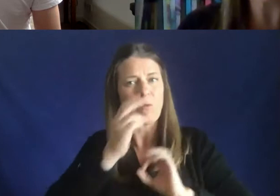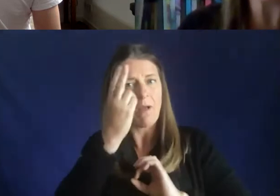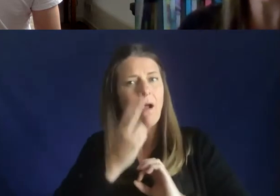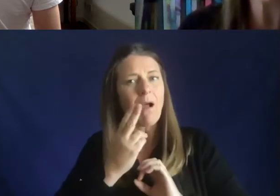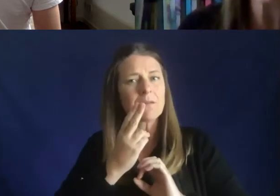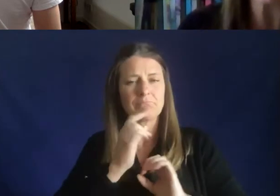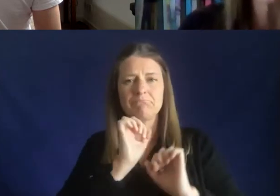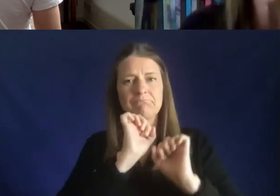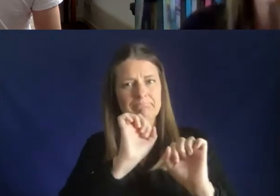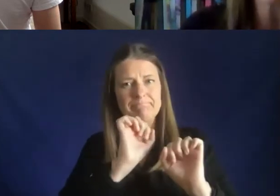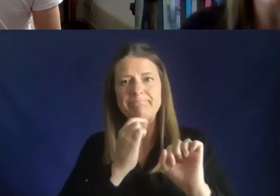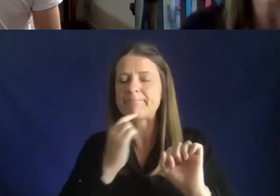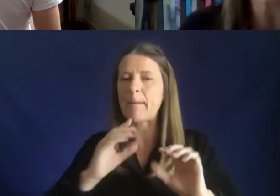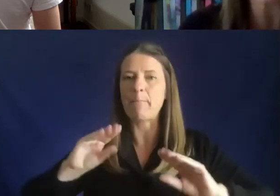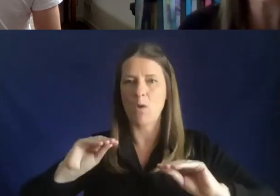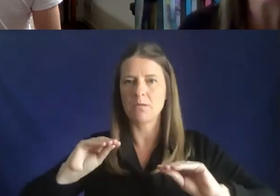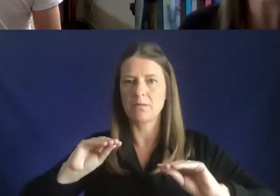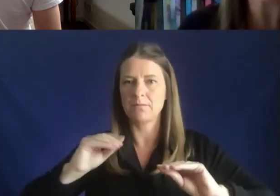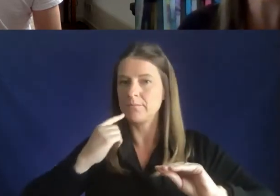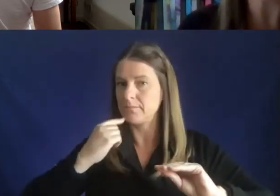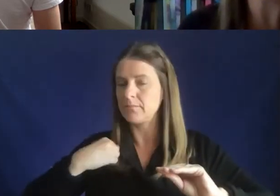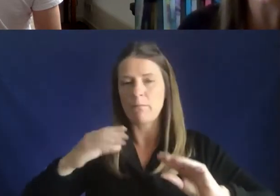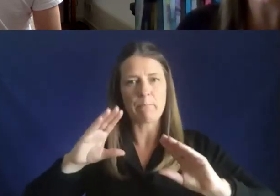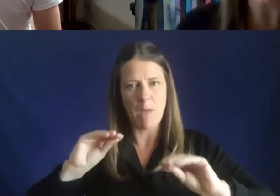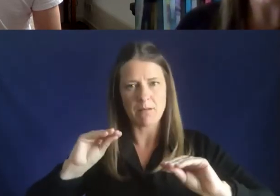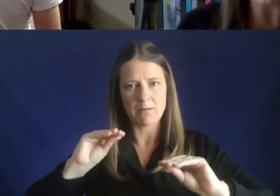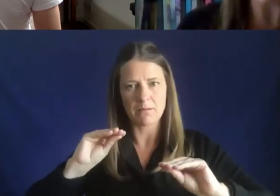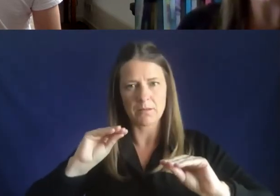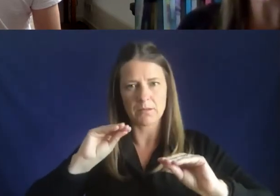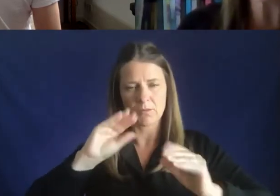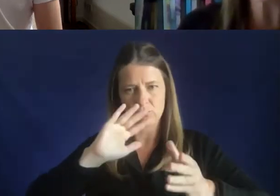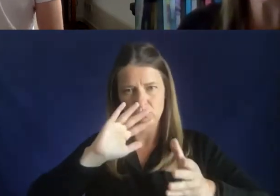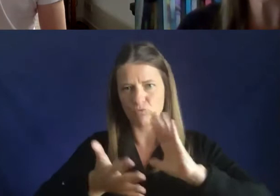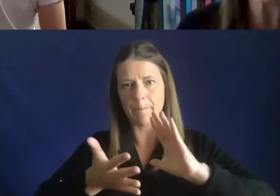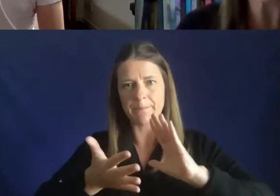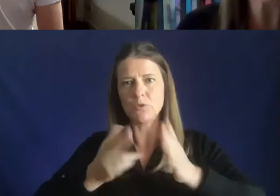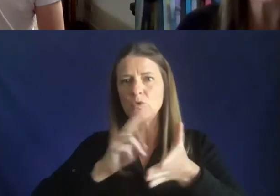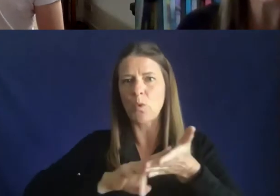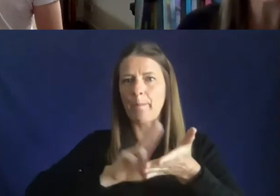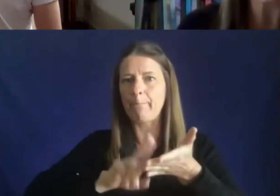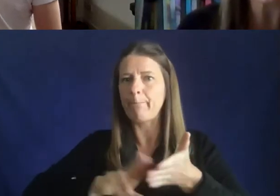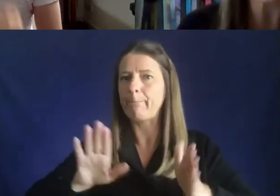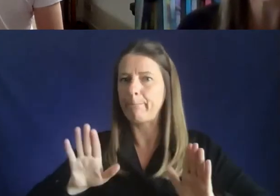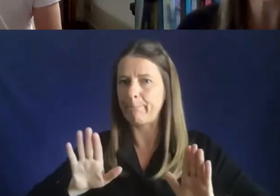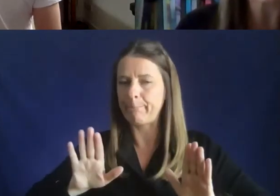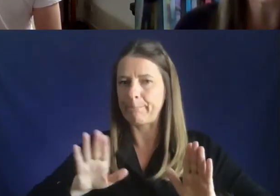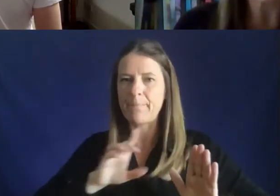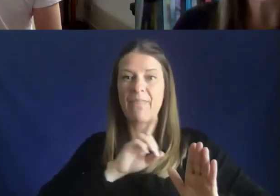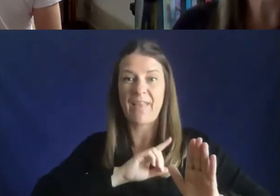to pause our activity and to disrupt the norm. So this is why we are launching